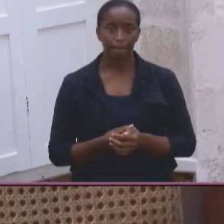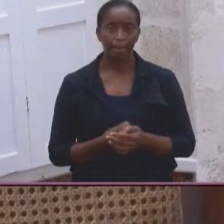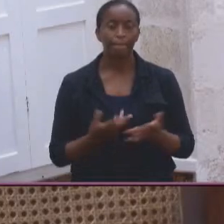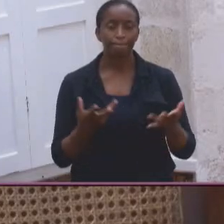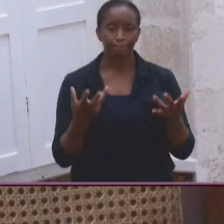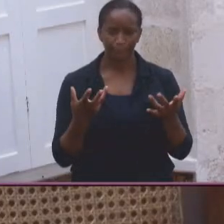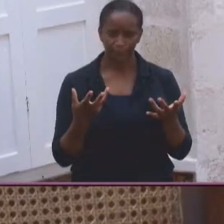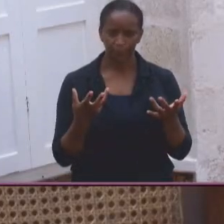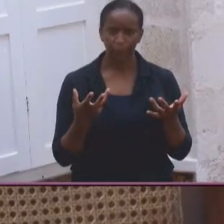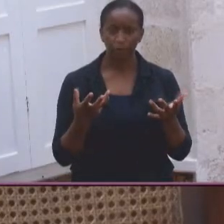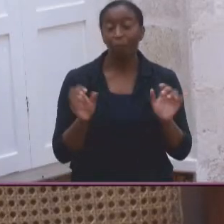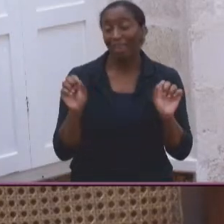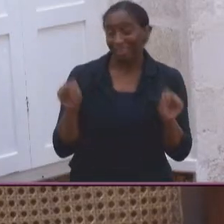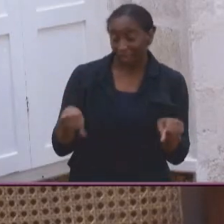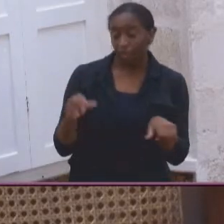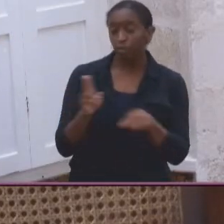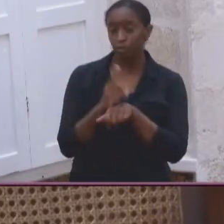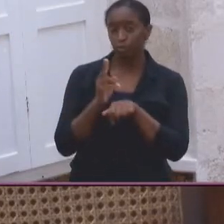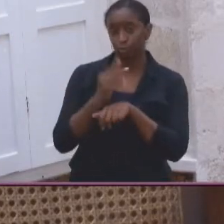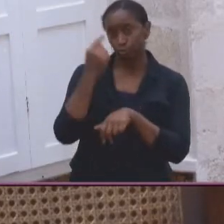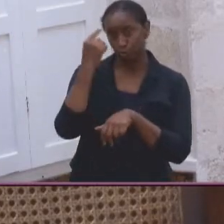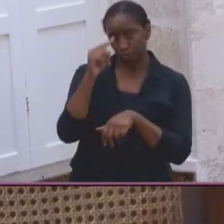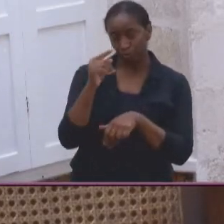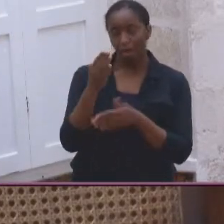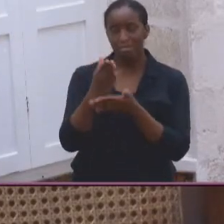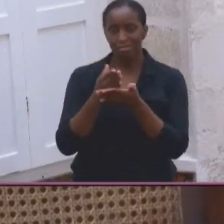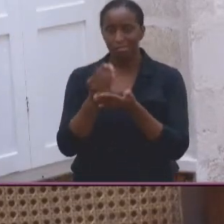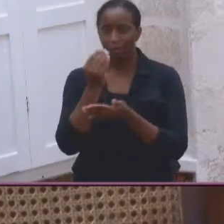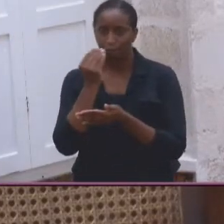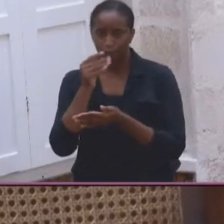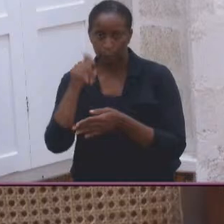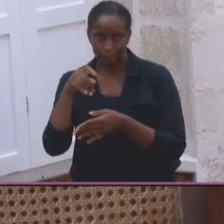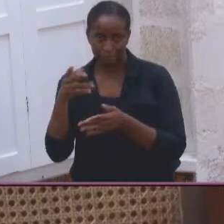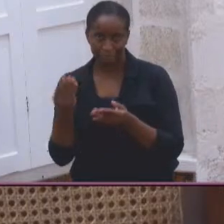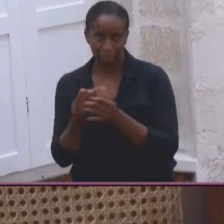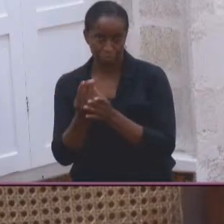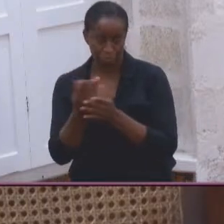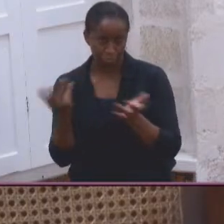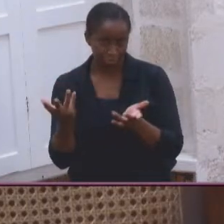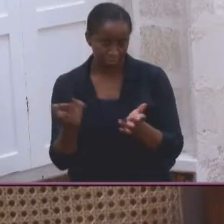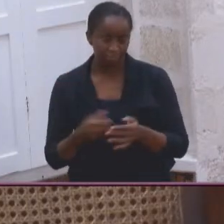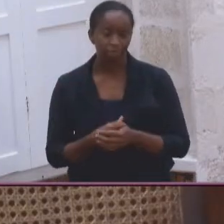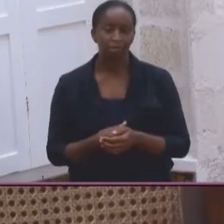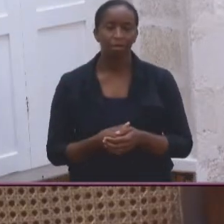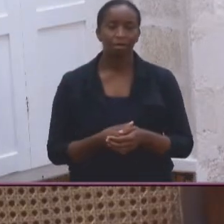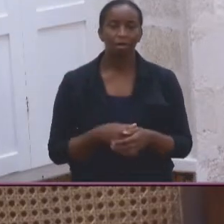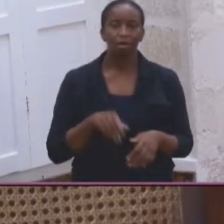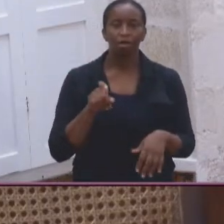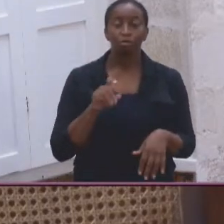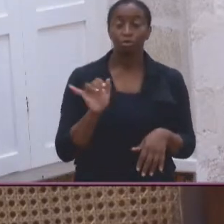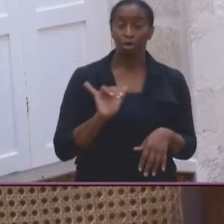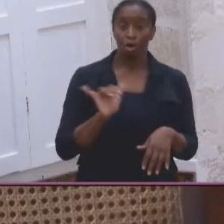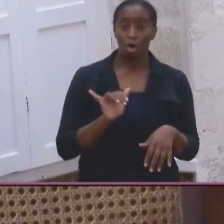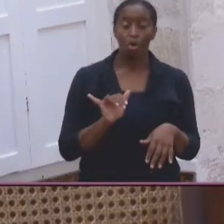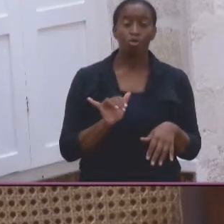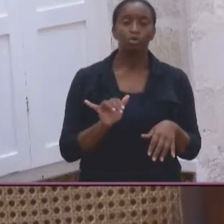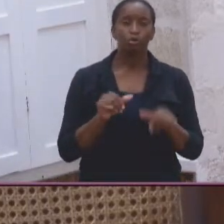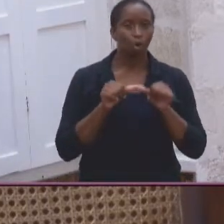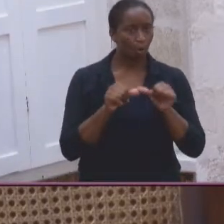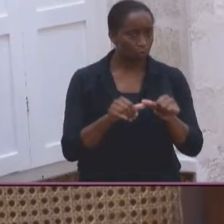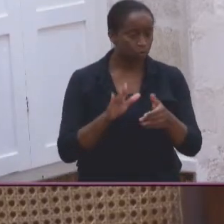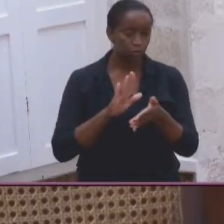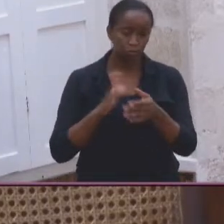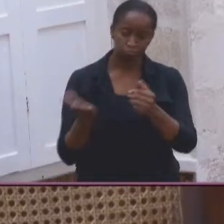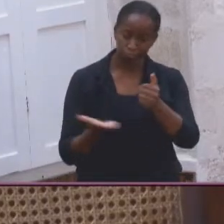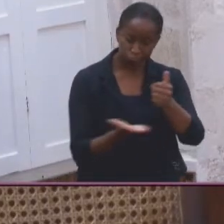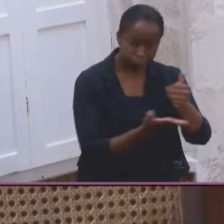avoid having to debush all of this land, as well as to avoid all of the vector control and the other issues that we have with it. I would much prefer